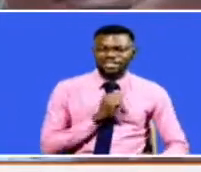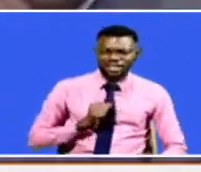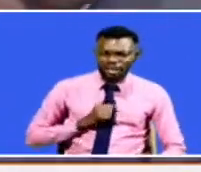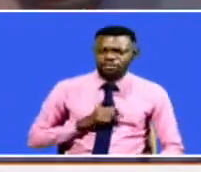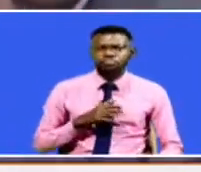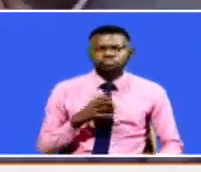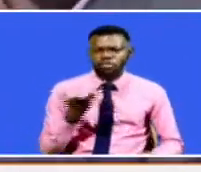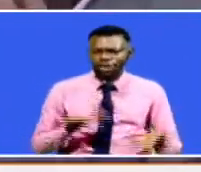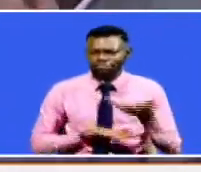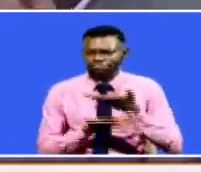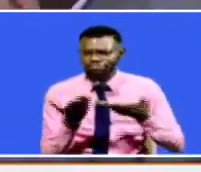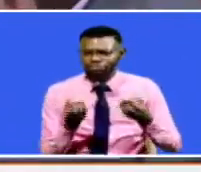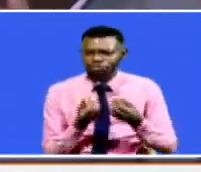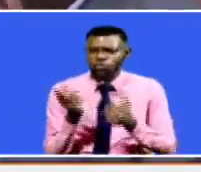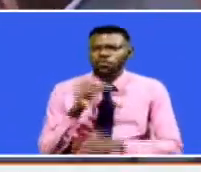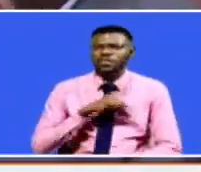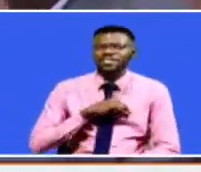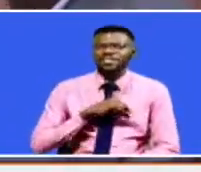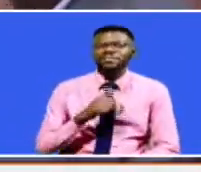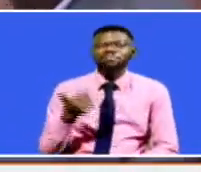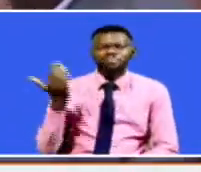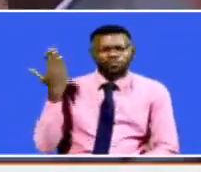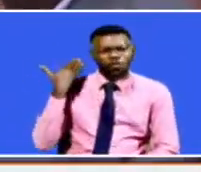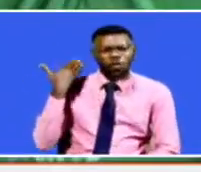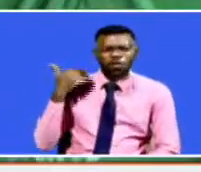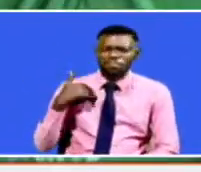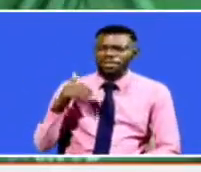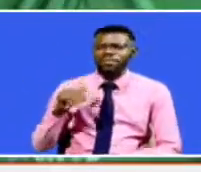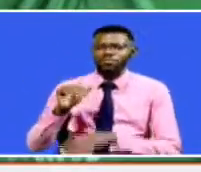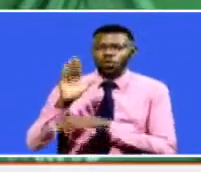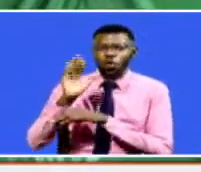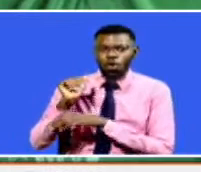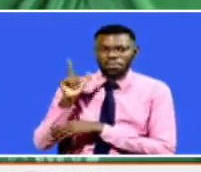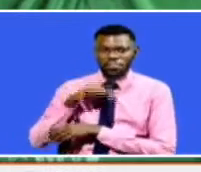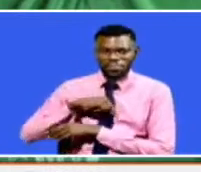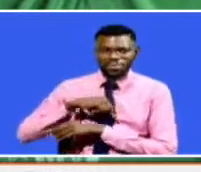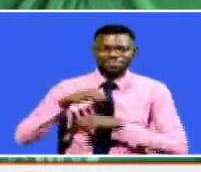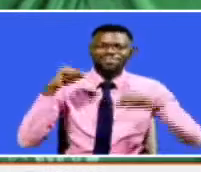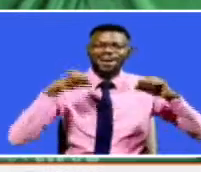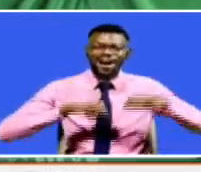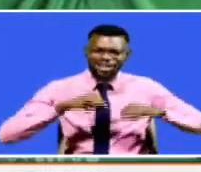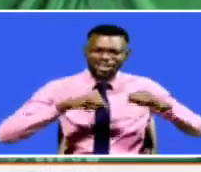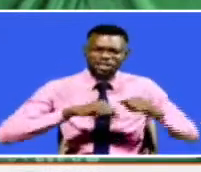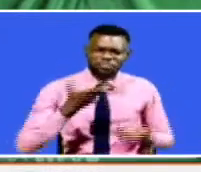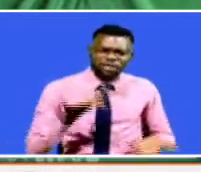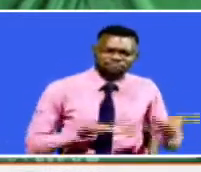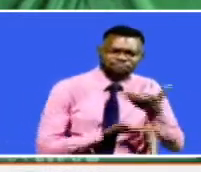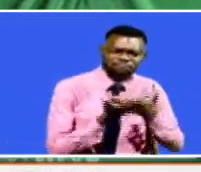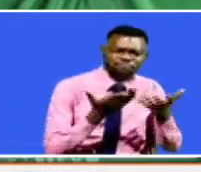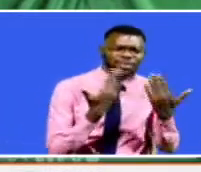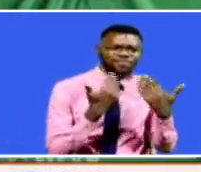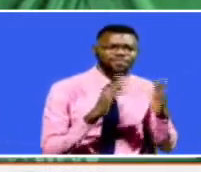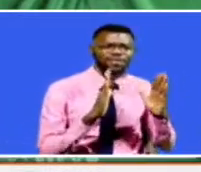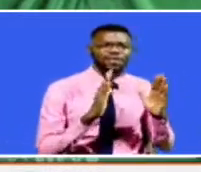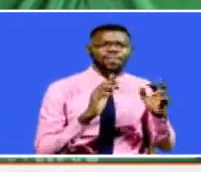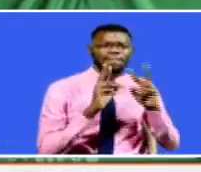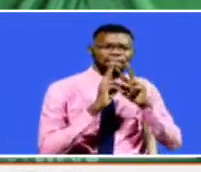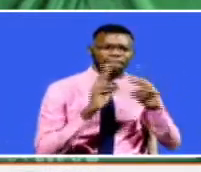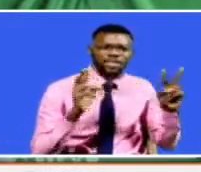Senate, nilikuwa pale mbele, nimewaita, tukaelewana, kukakuwa amani mwaka